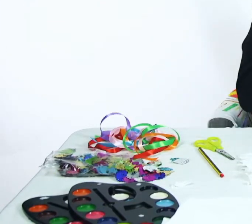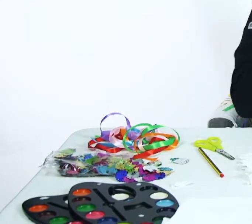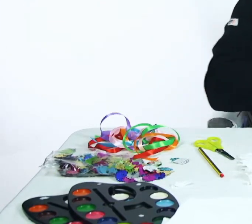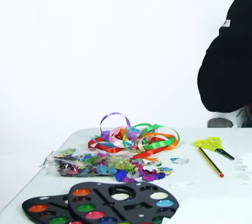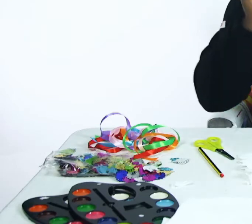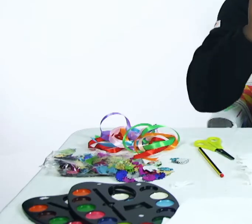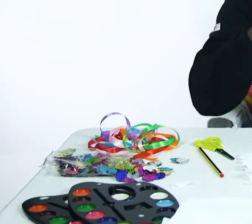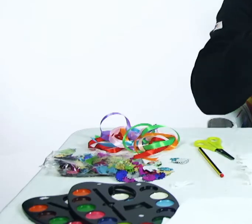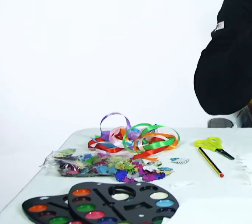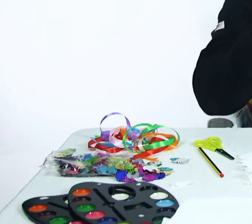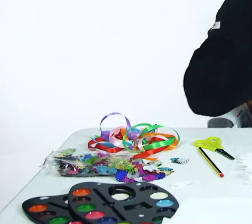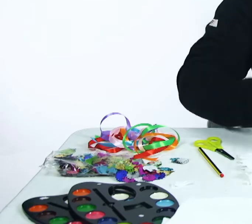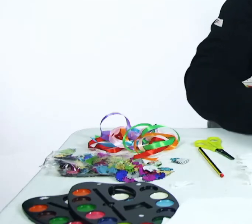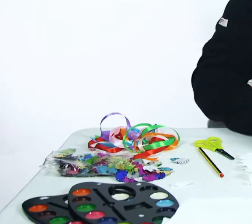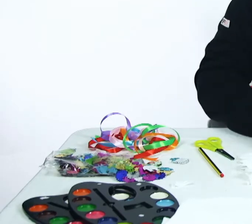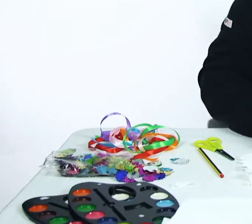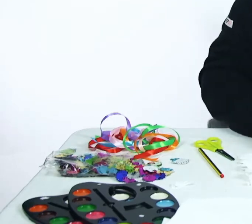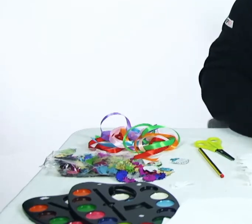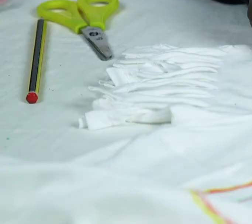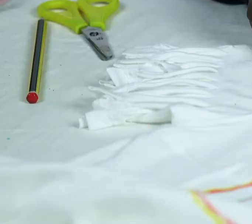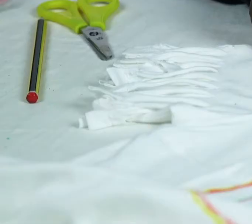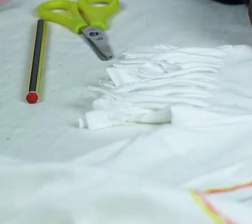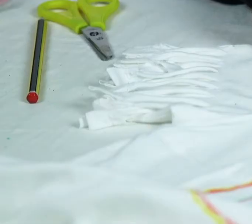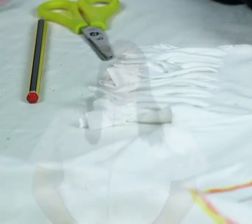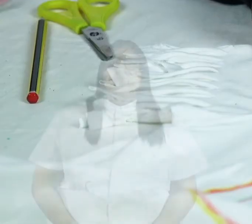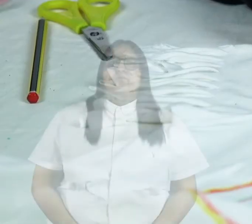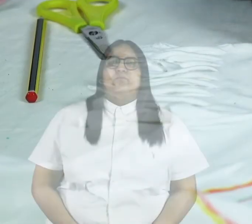And then get my yellow marker.